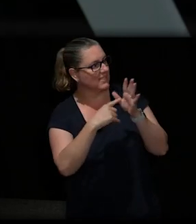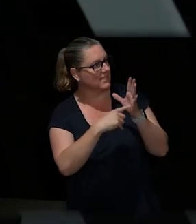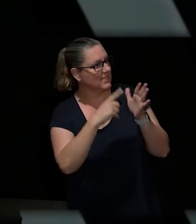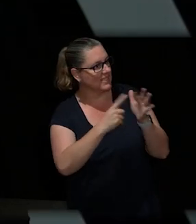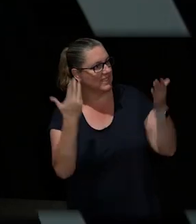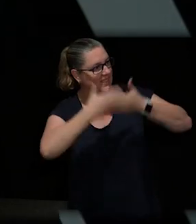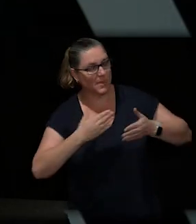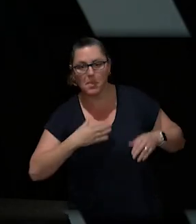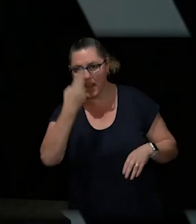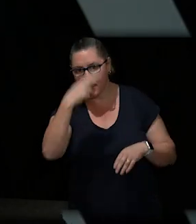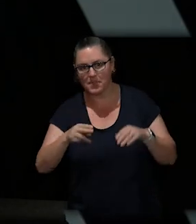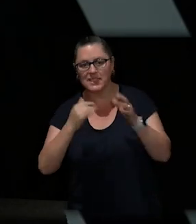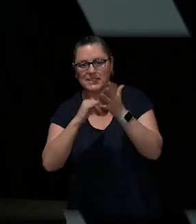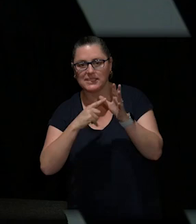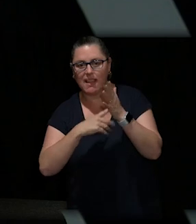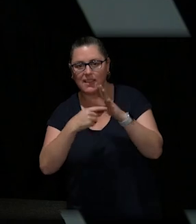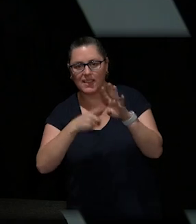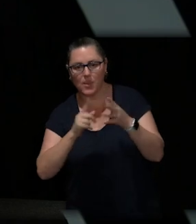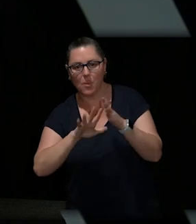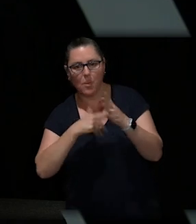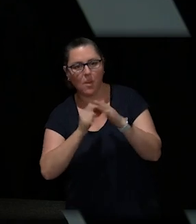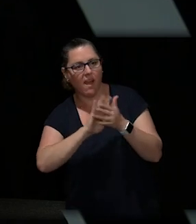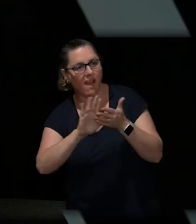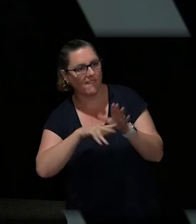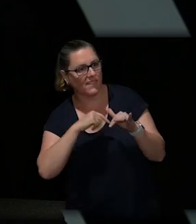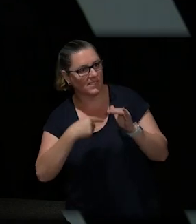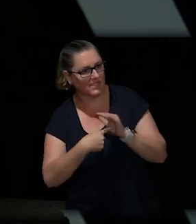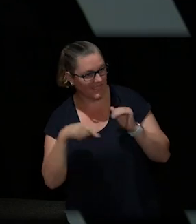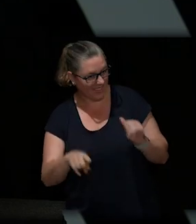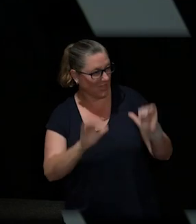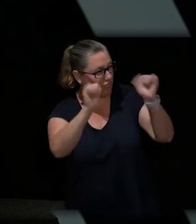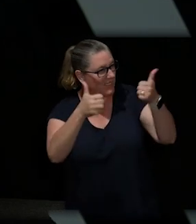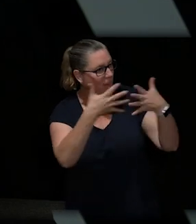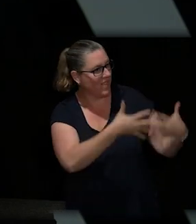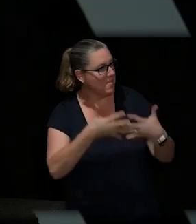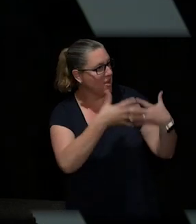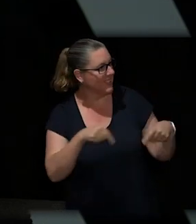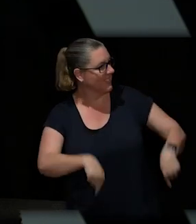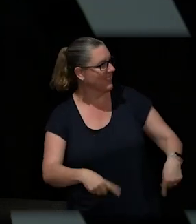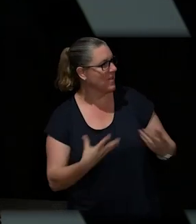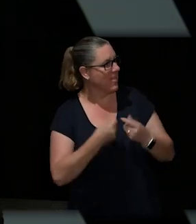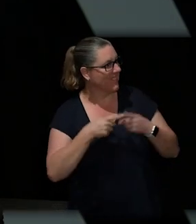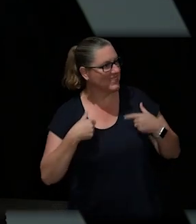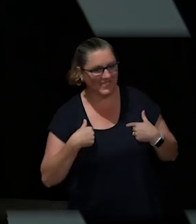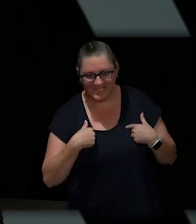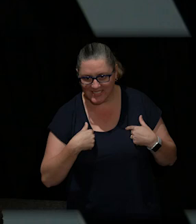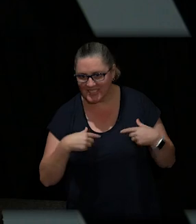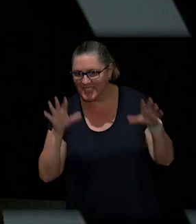Warhaft, and look, it's just always great to have an American with us, and particularly